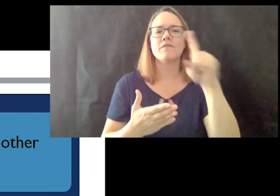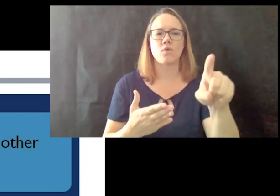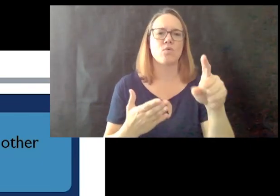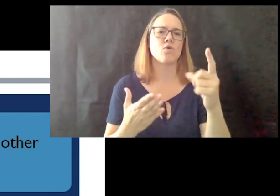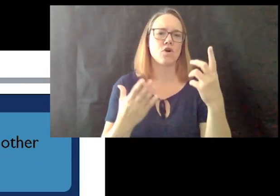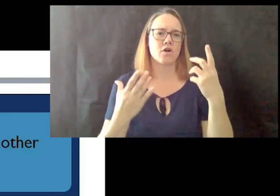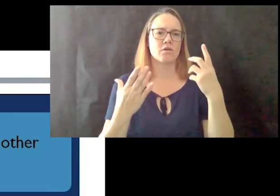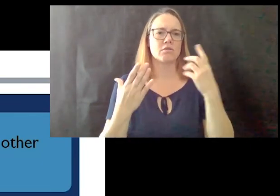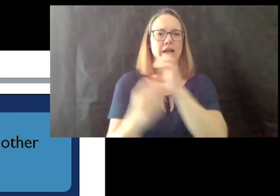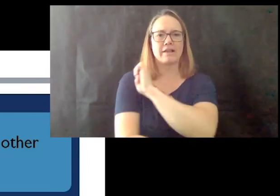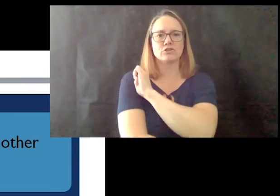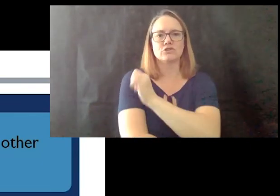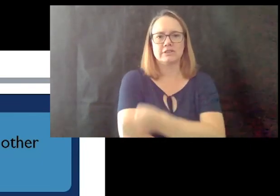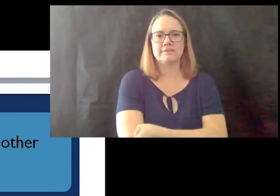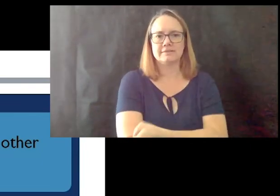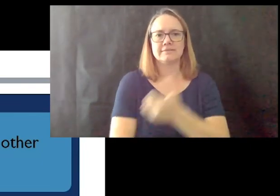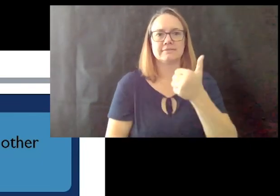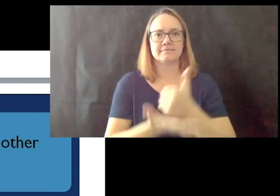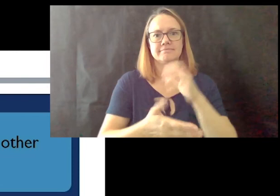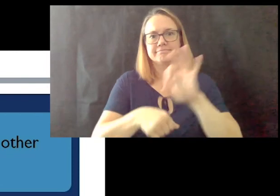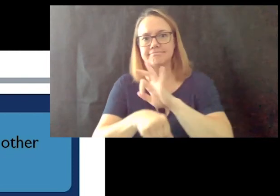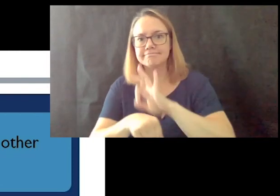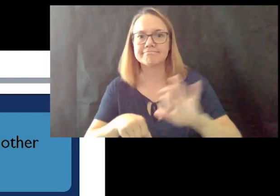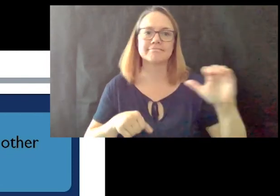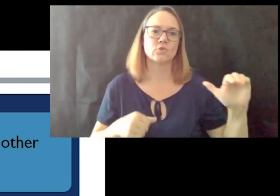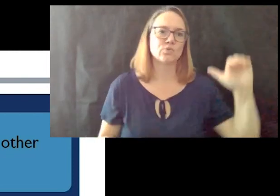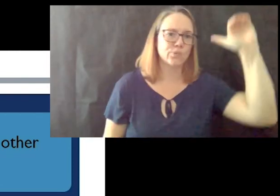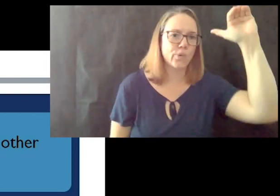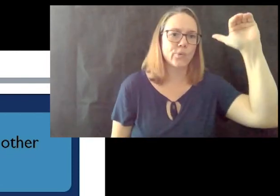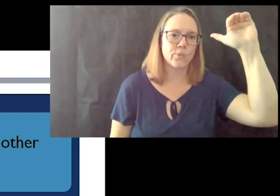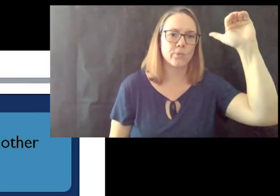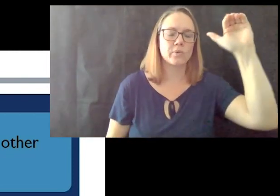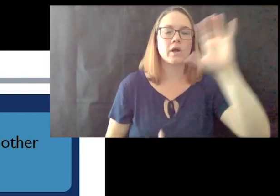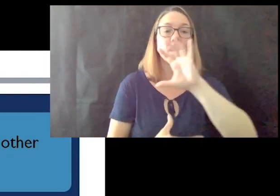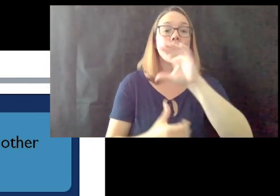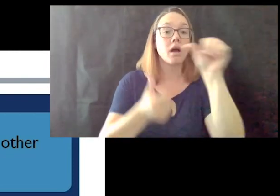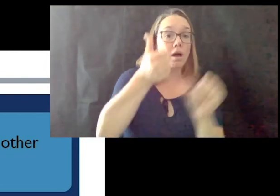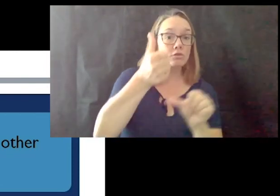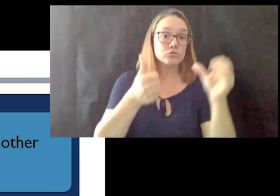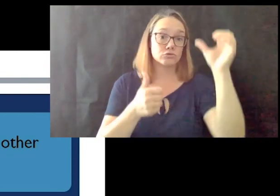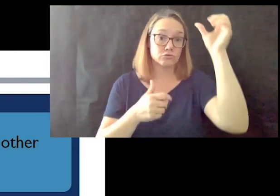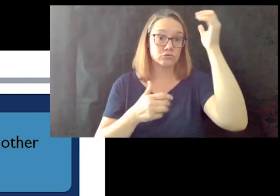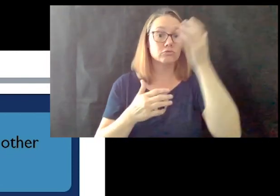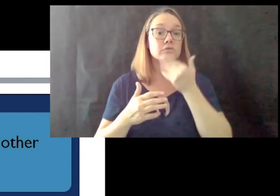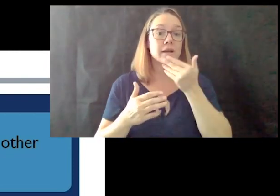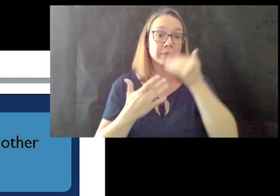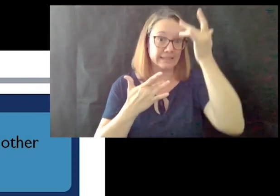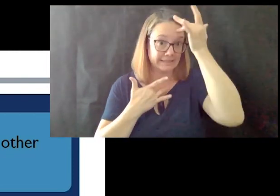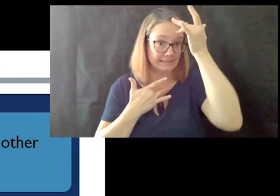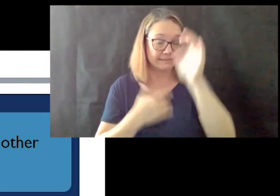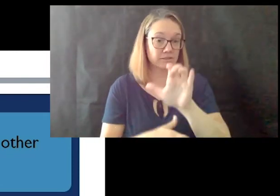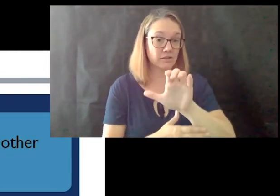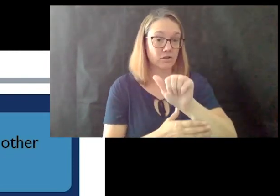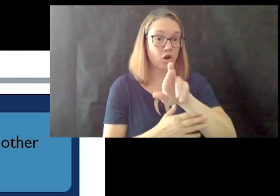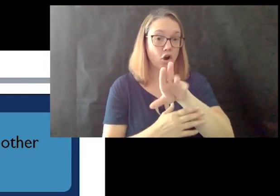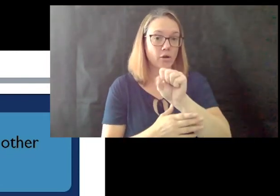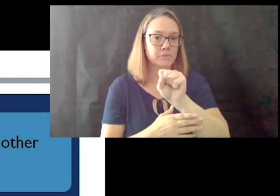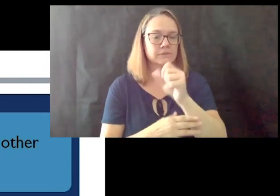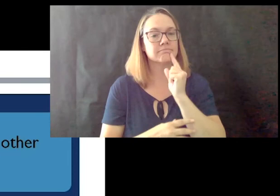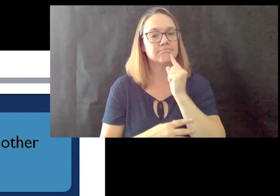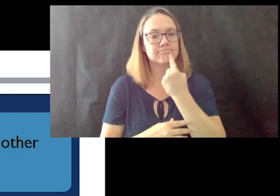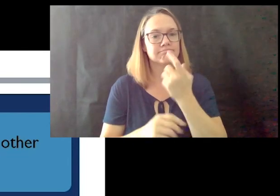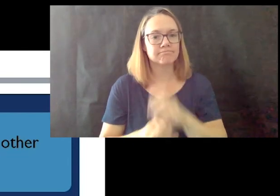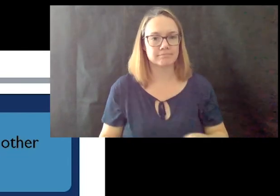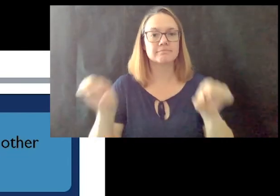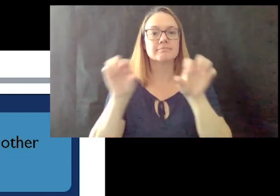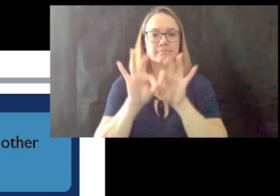macronutrients fuel our body and allow us to function and grow. So within the realm of diabetes, carbohydrates are